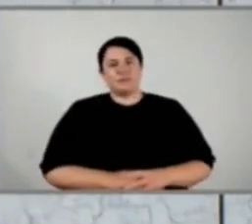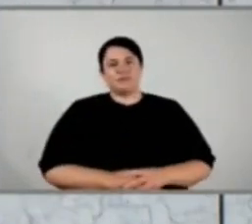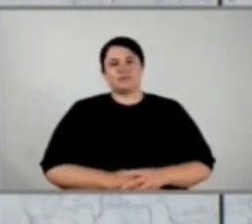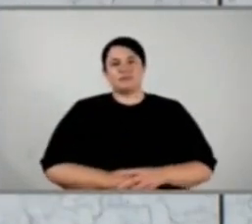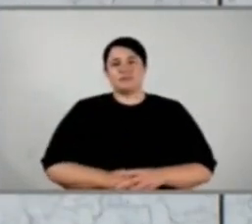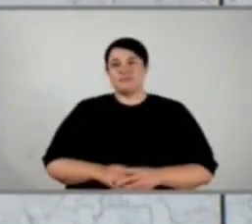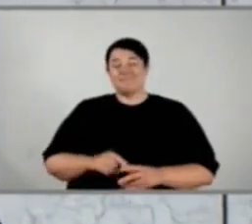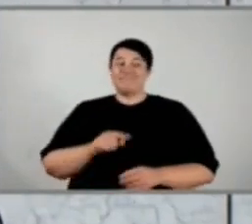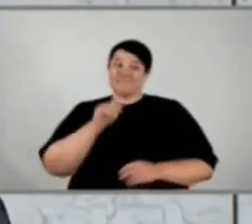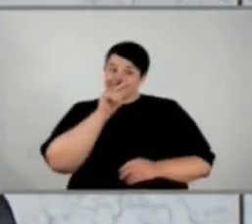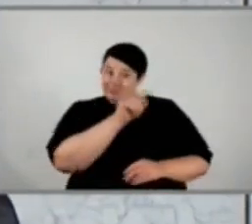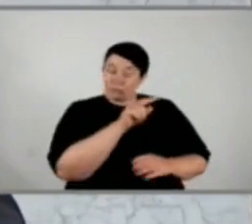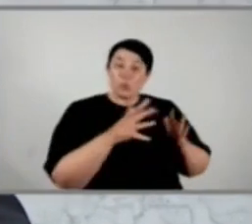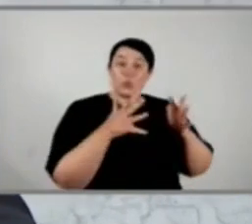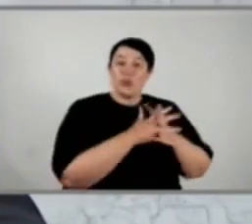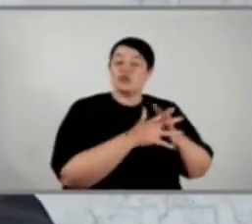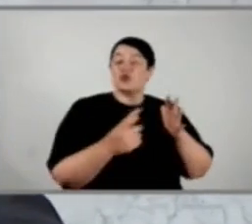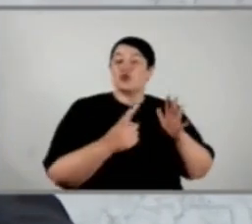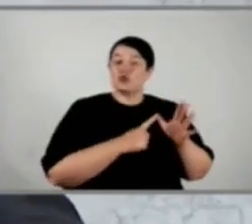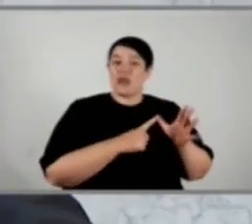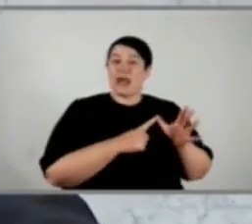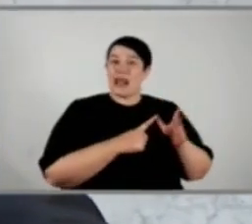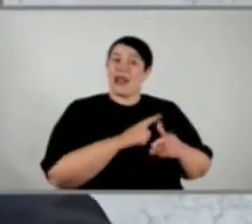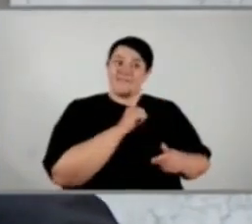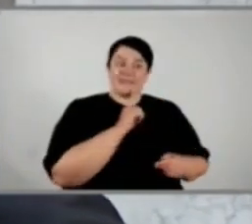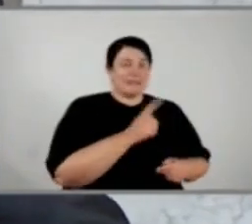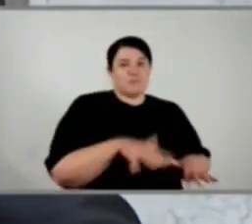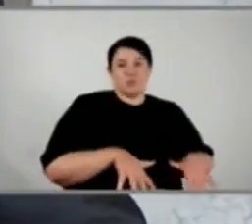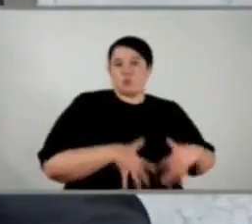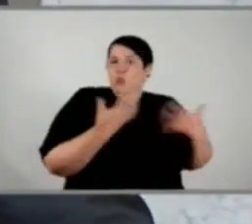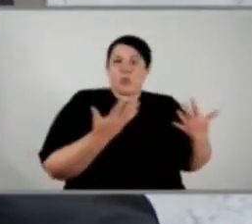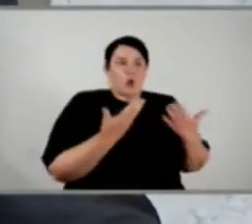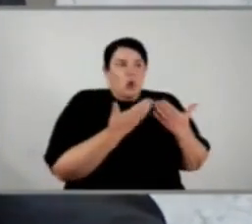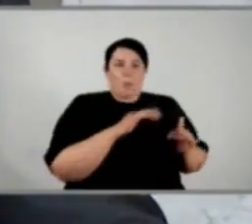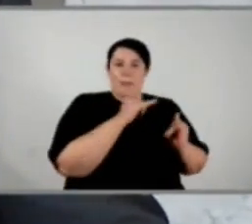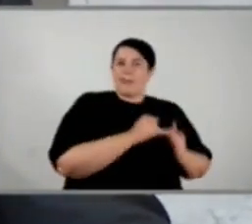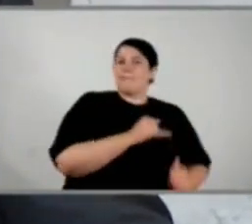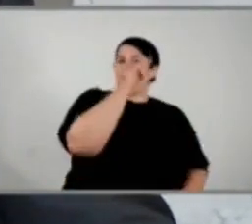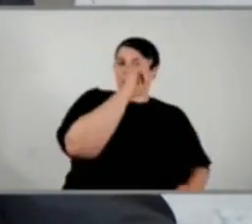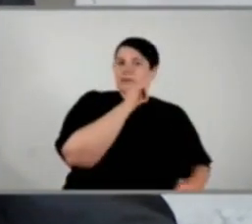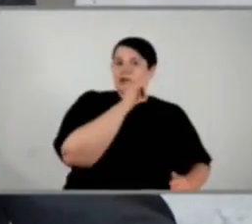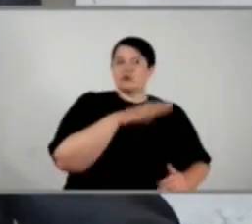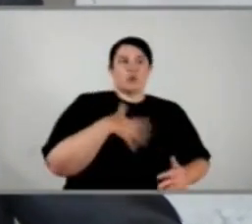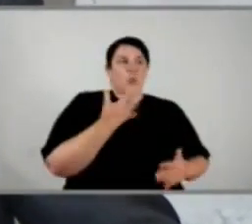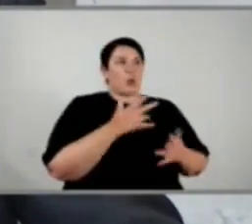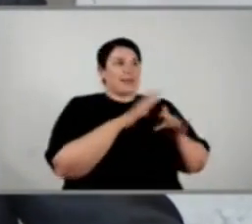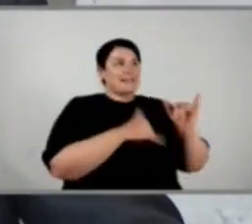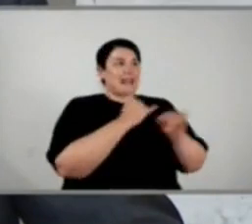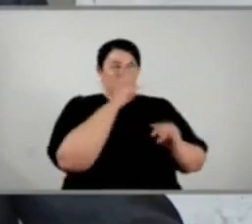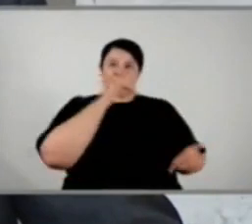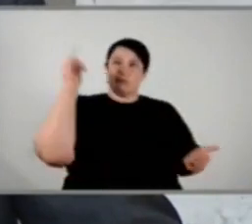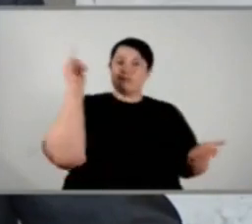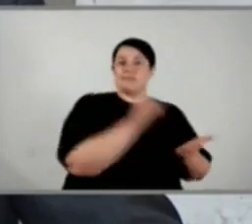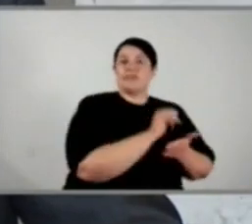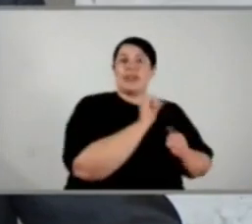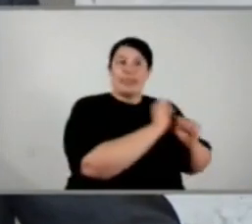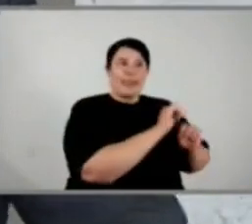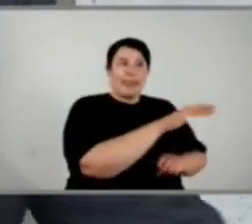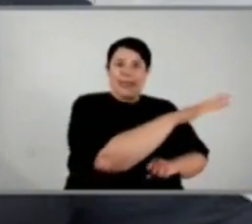Australia has expressed great reservations about at any time having those international arrivals. I understand their